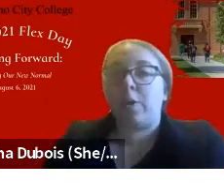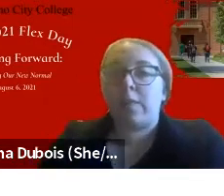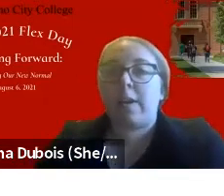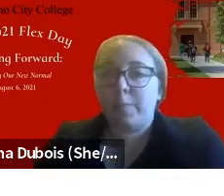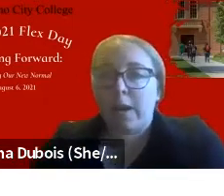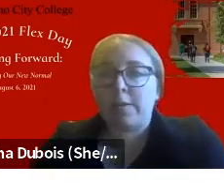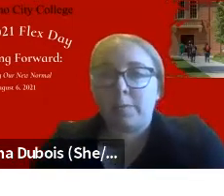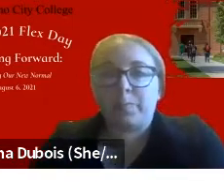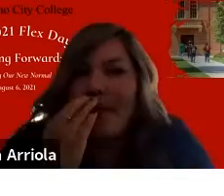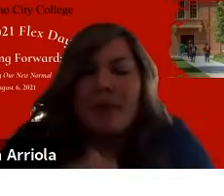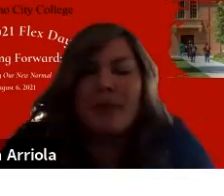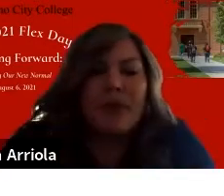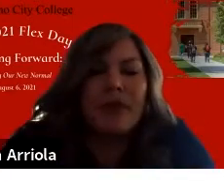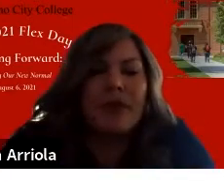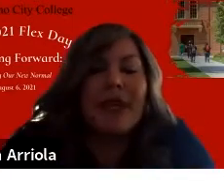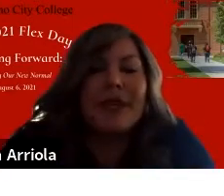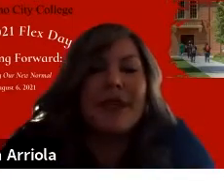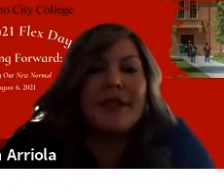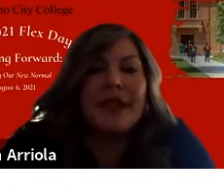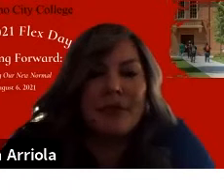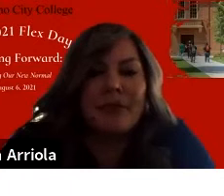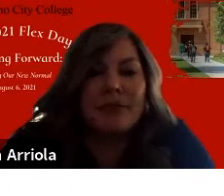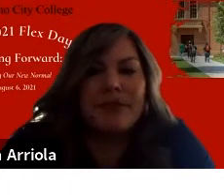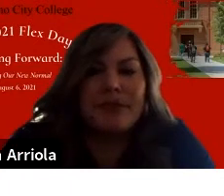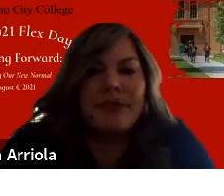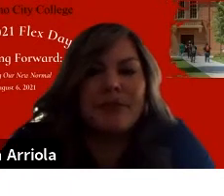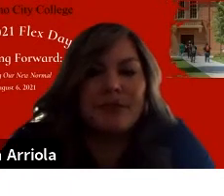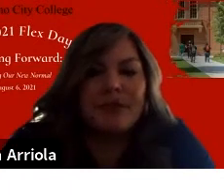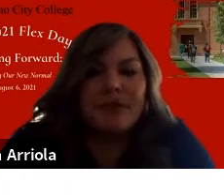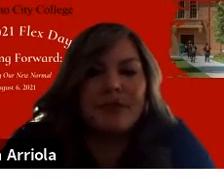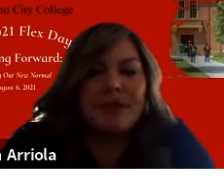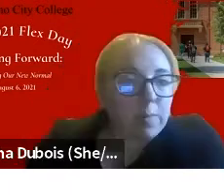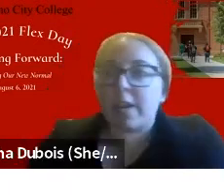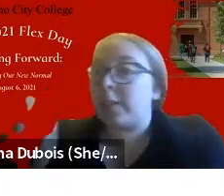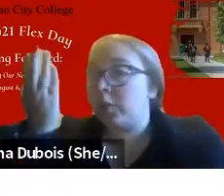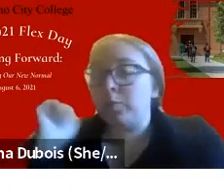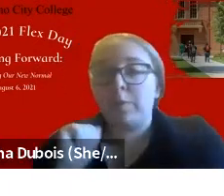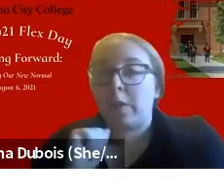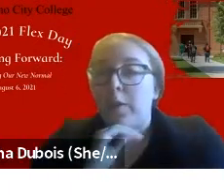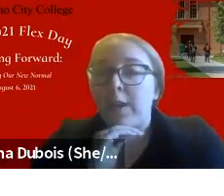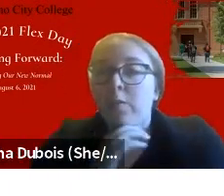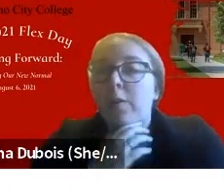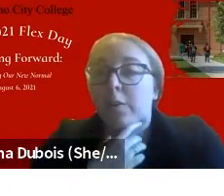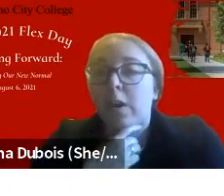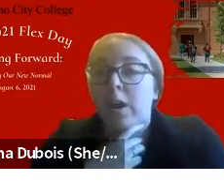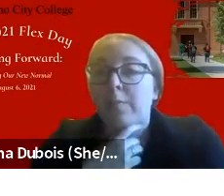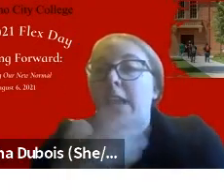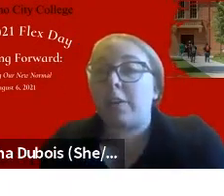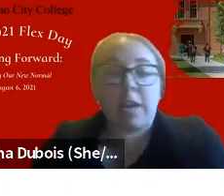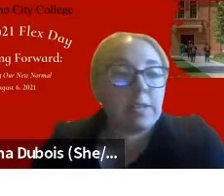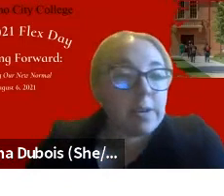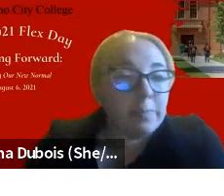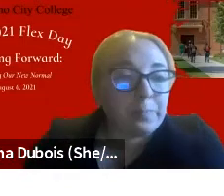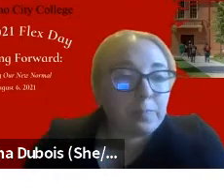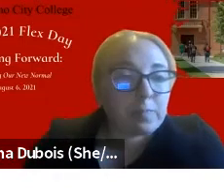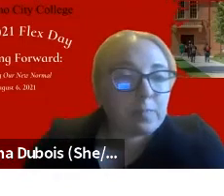request to be put in there as. Thanks, Nancy. But yes, that's super valid point. Thank you for adding